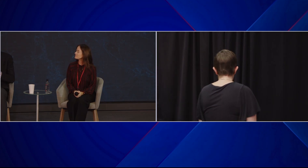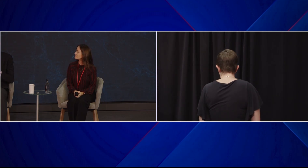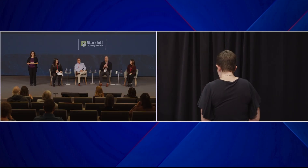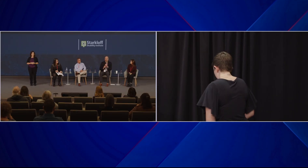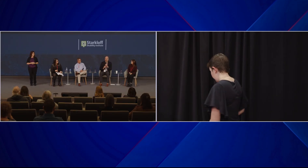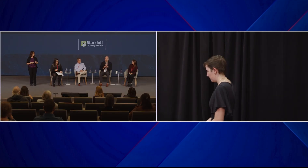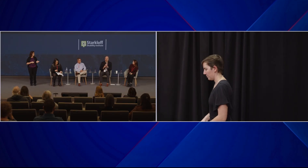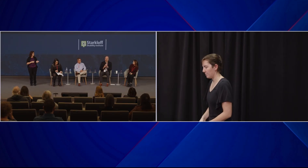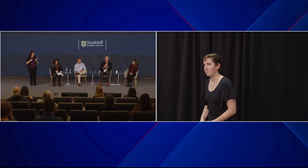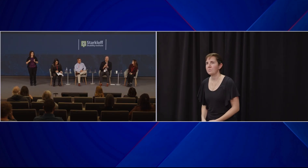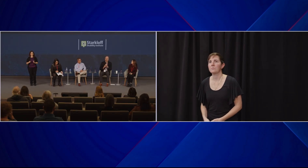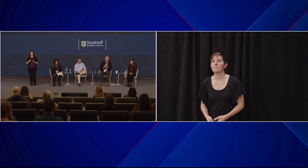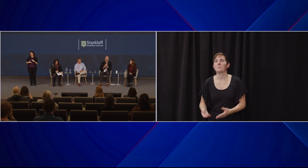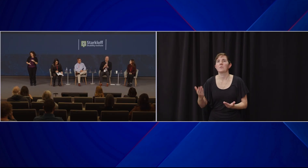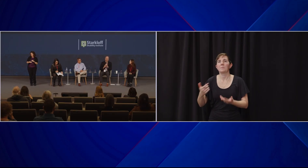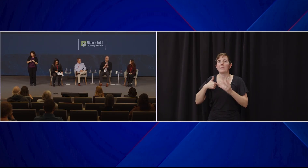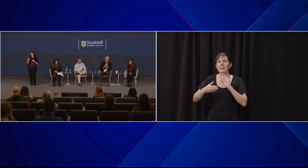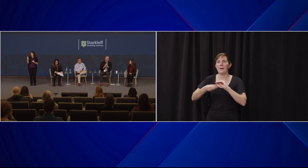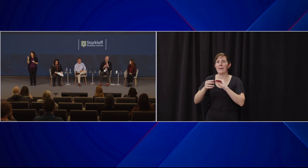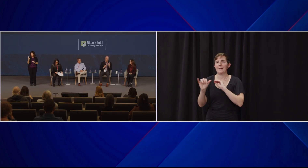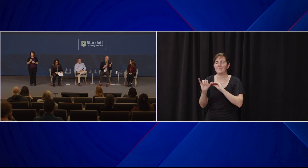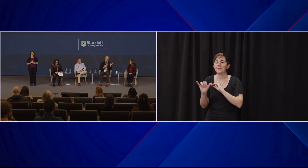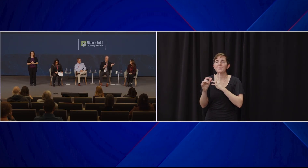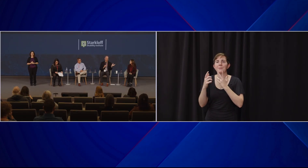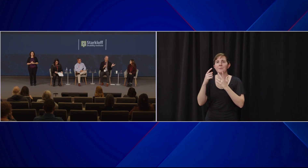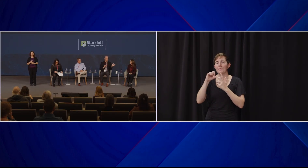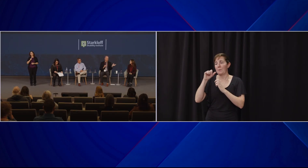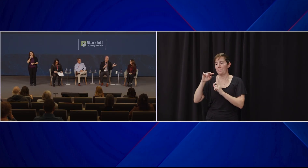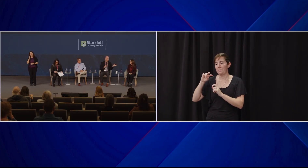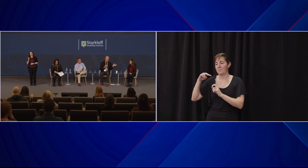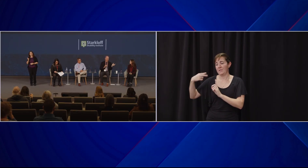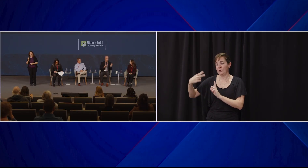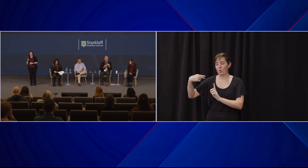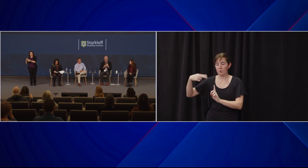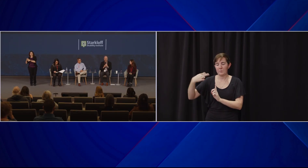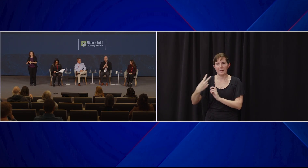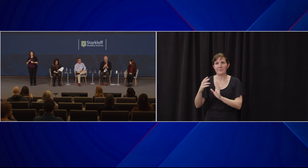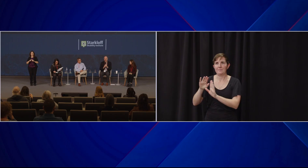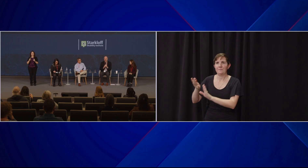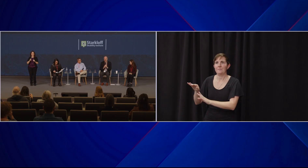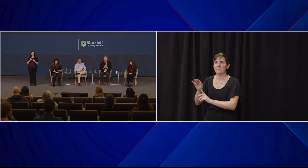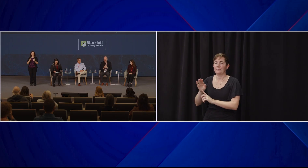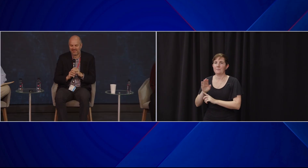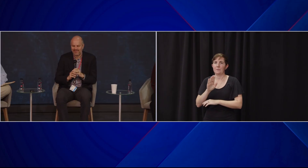And maybe I can add something to it, not from a historical perspective, because